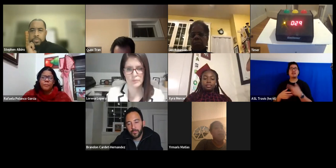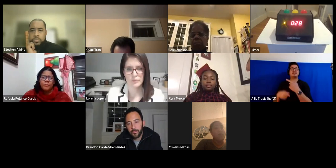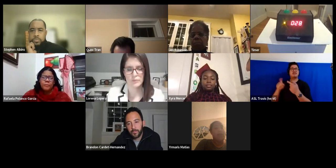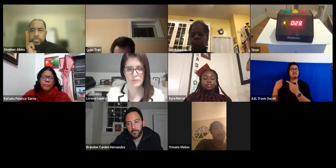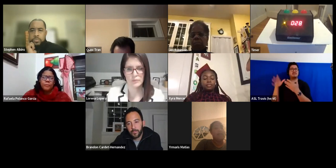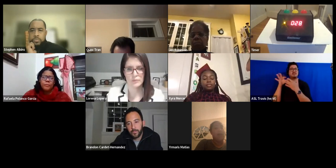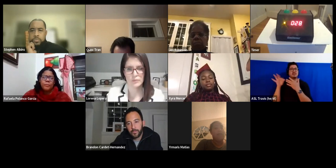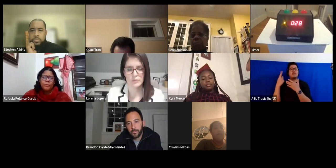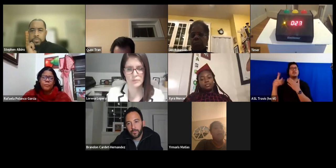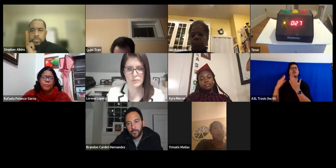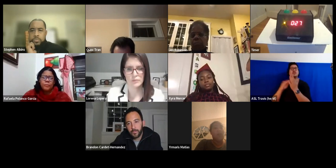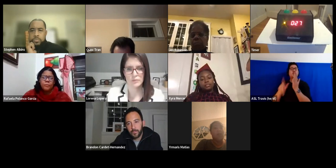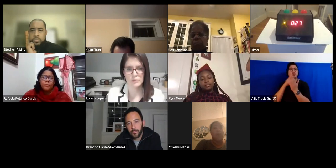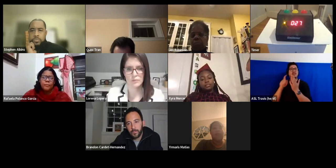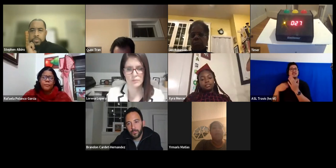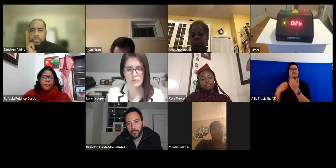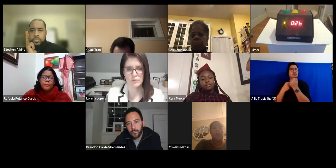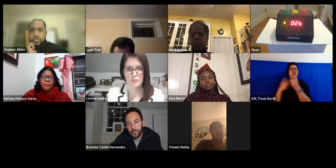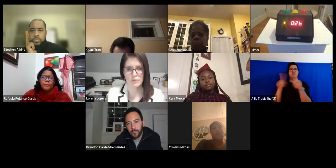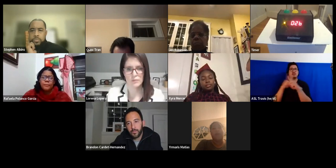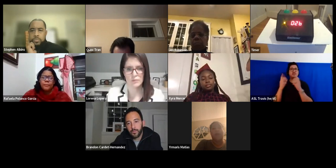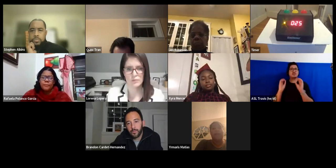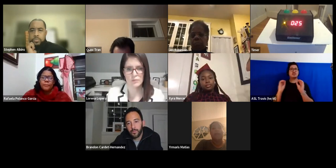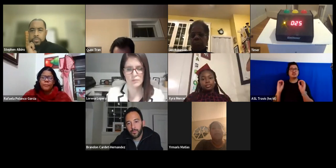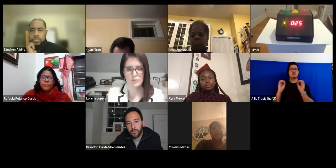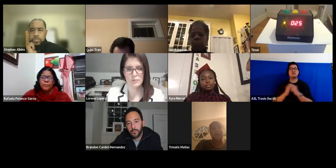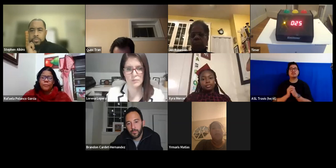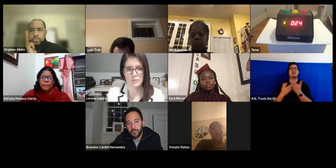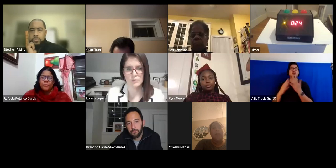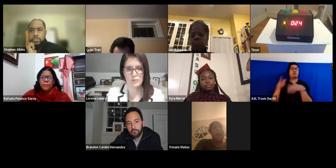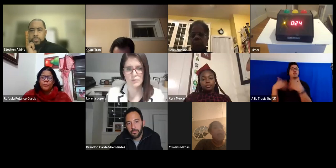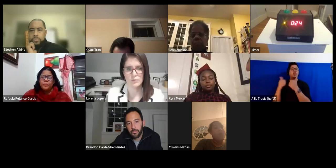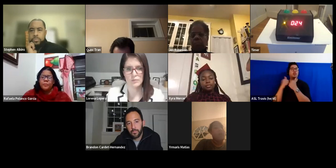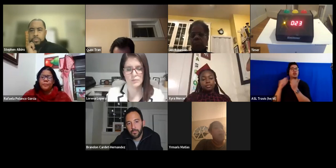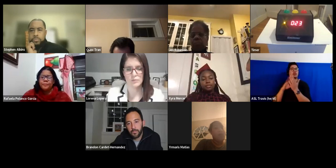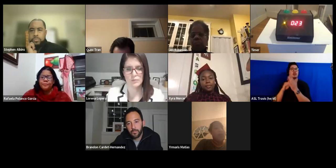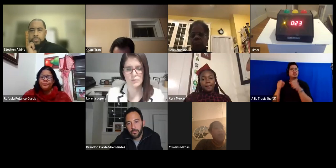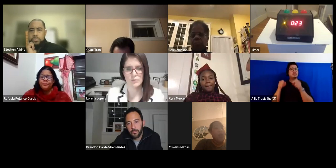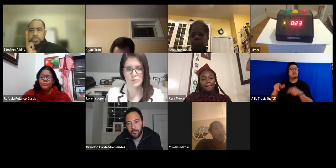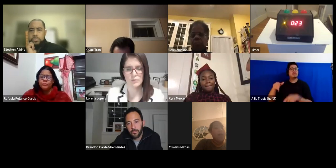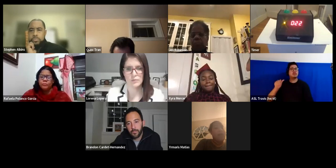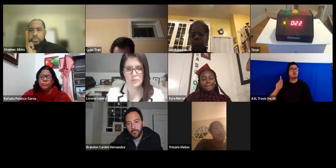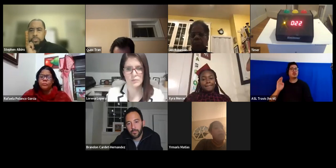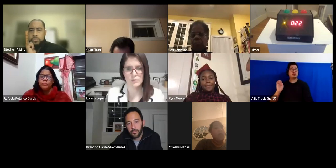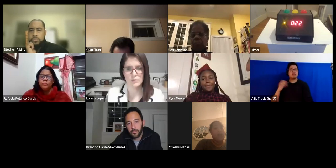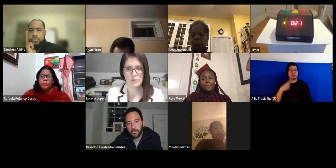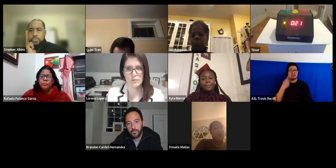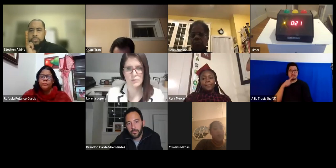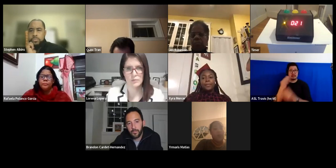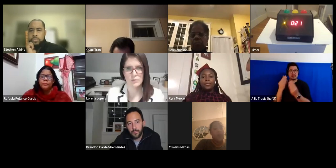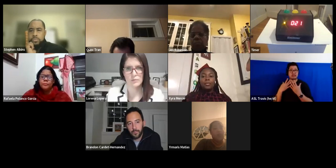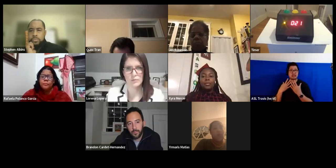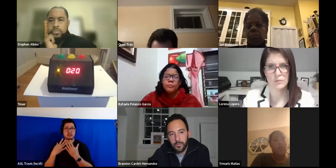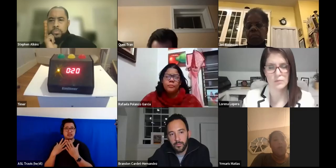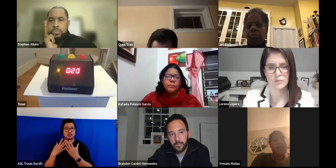need the support is not being used to provide the remote learning during parenting can you tell me what we must